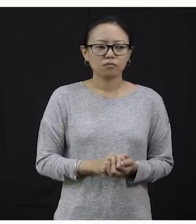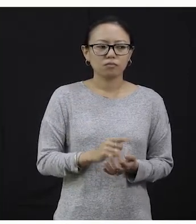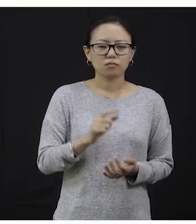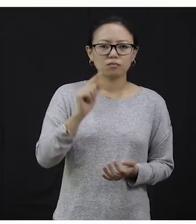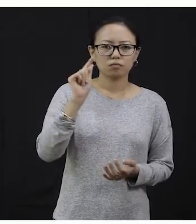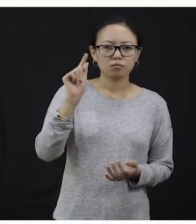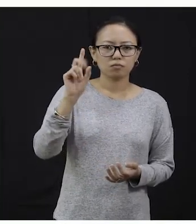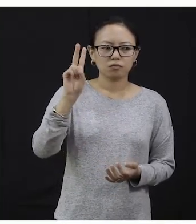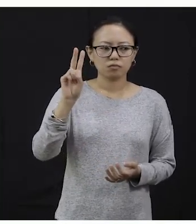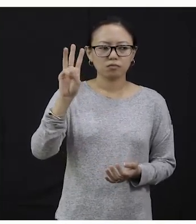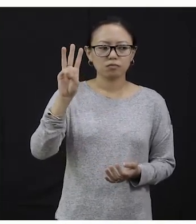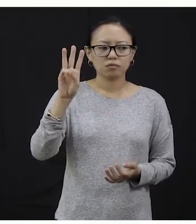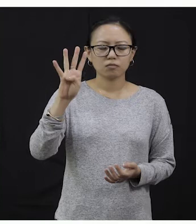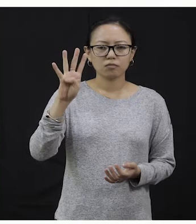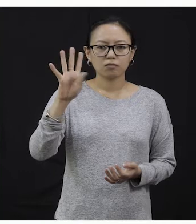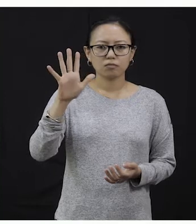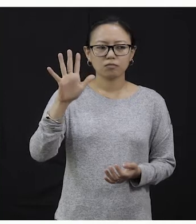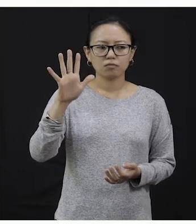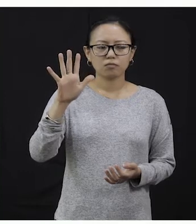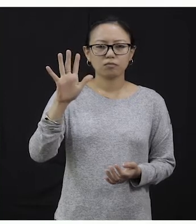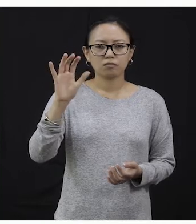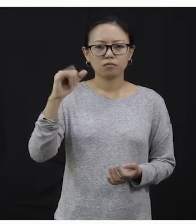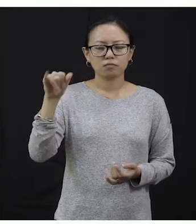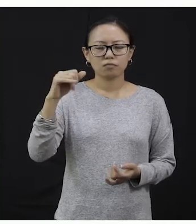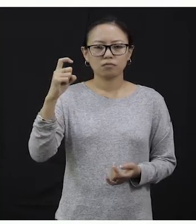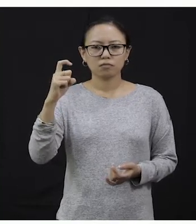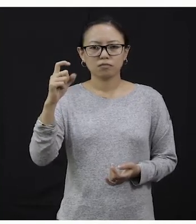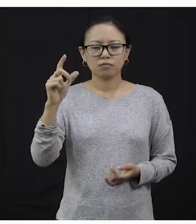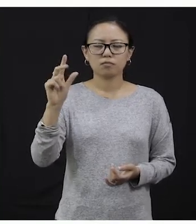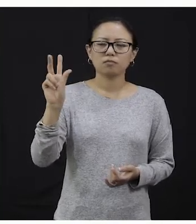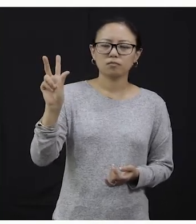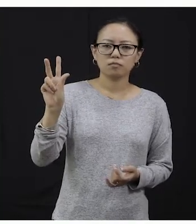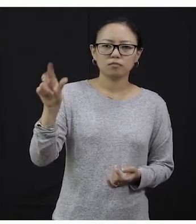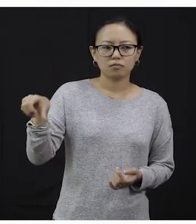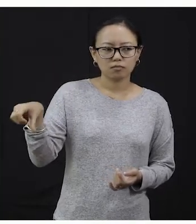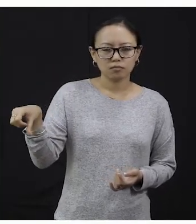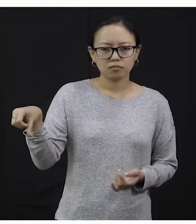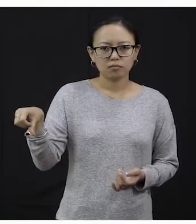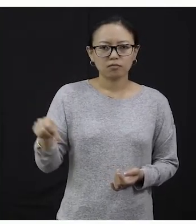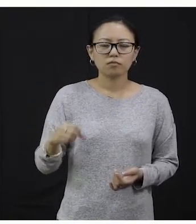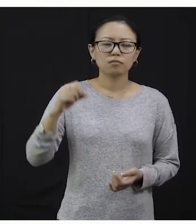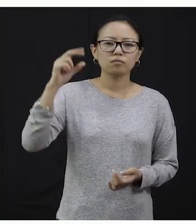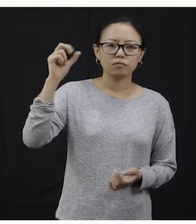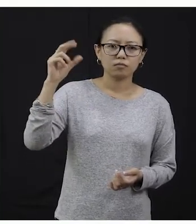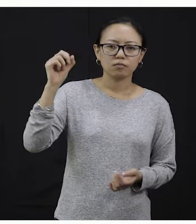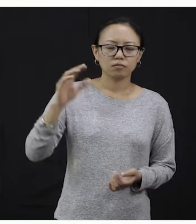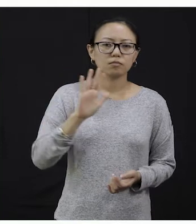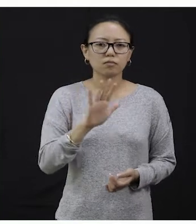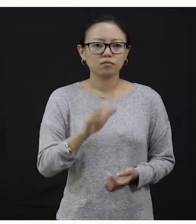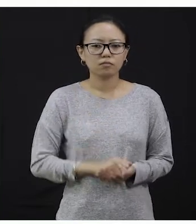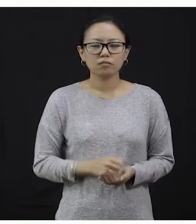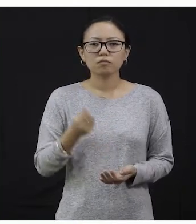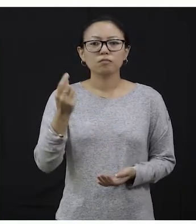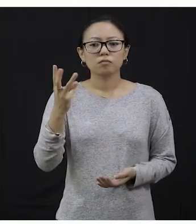So 1, 2, 3, 4, 5, 6, 7, 8, and 9. So there are 9 stars here, and only by counting, we